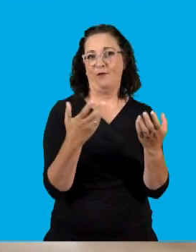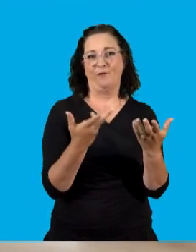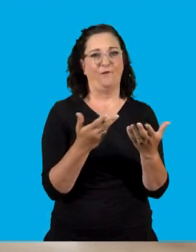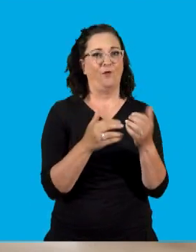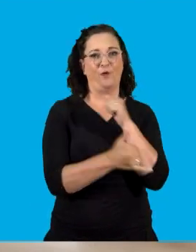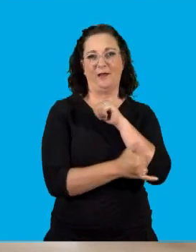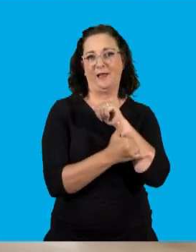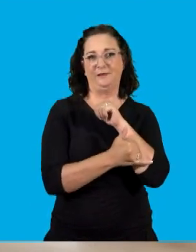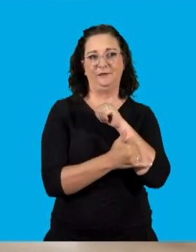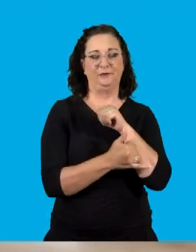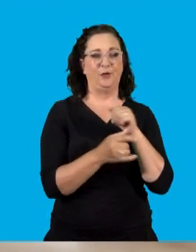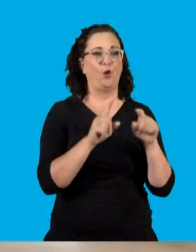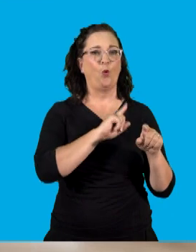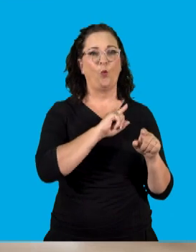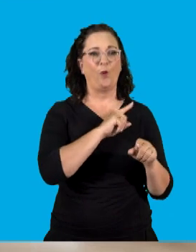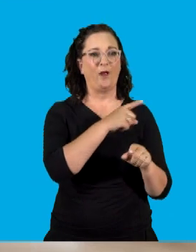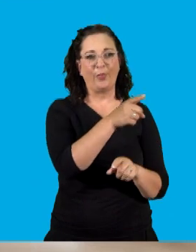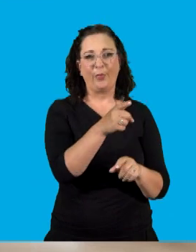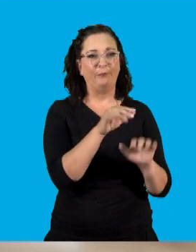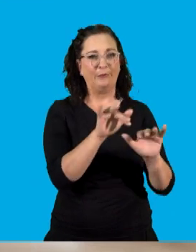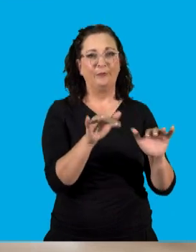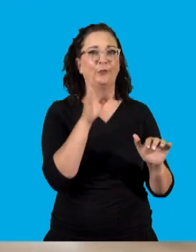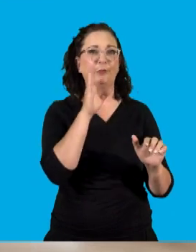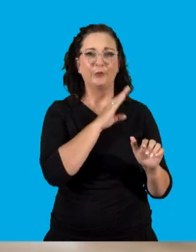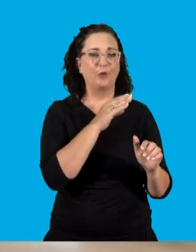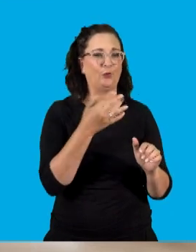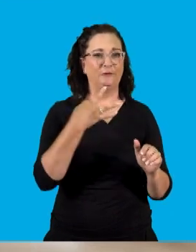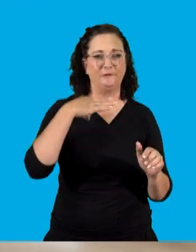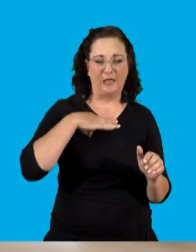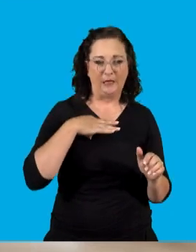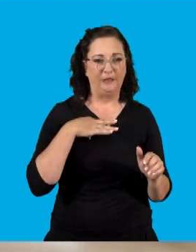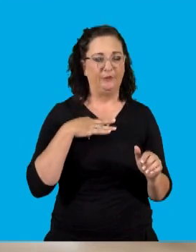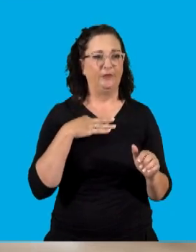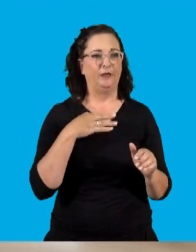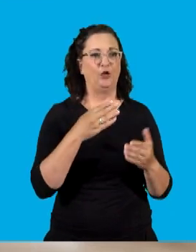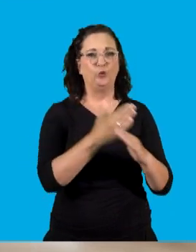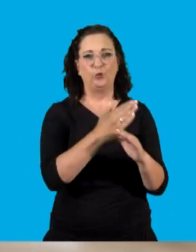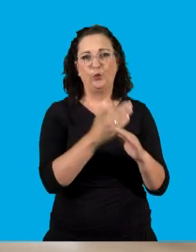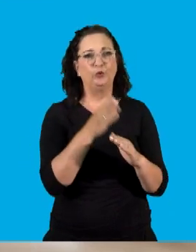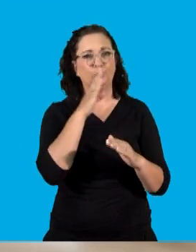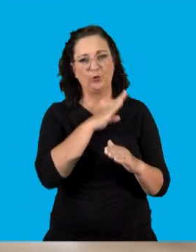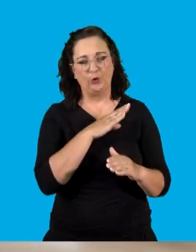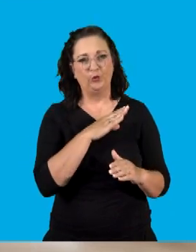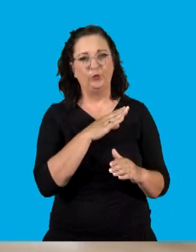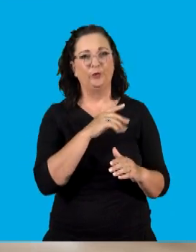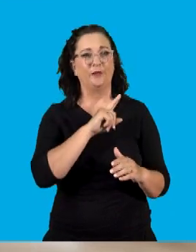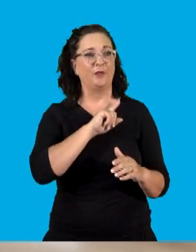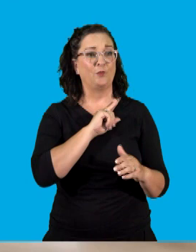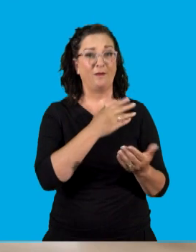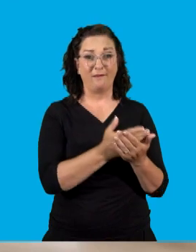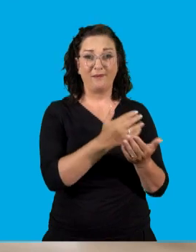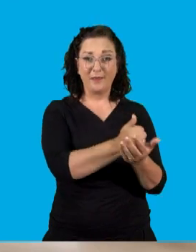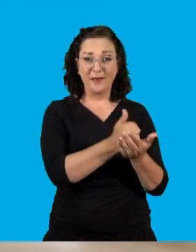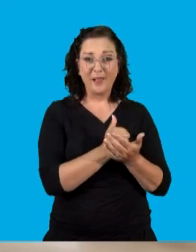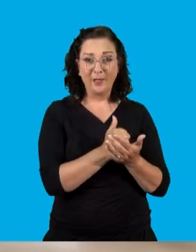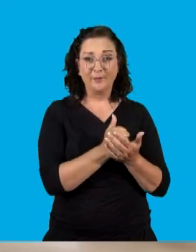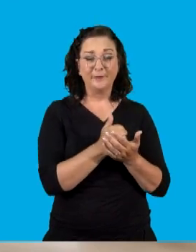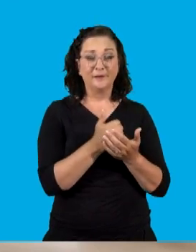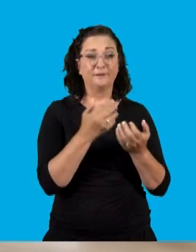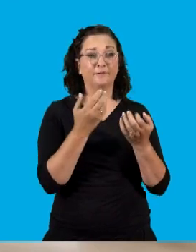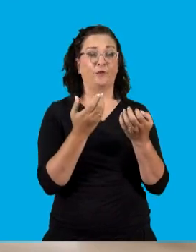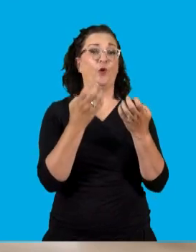the country. These people do not have income, these people are not employed, and due to that, these people cannot contribute in terms